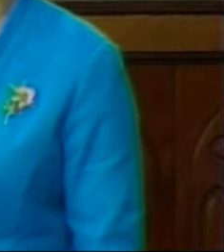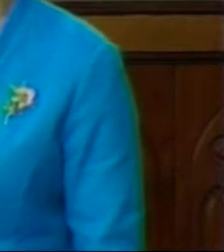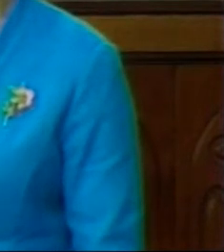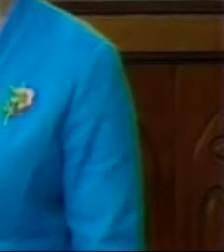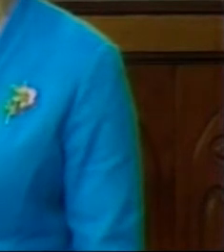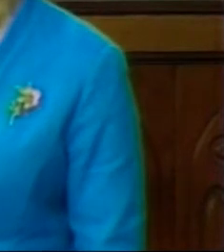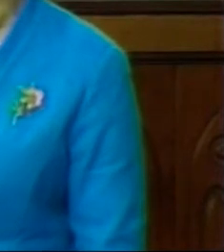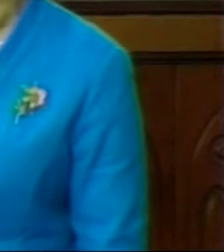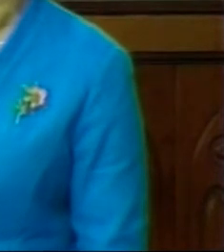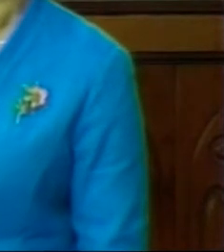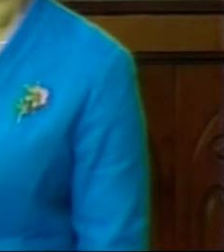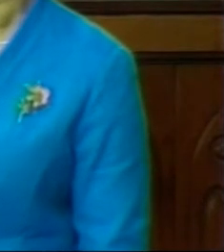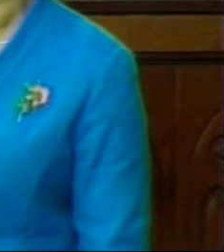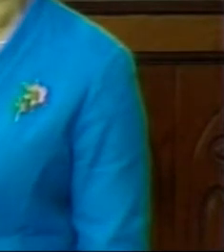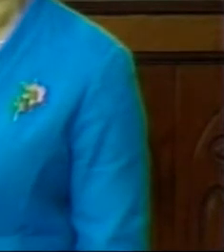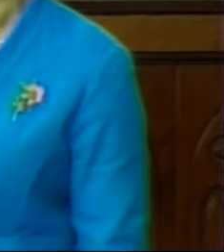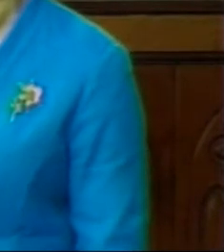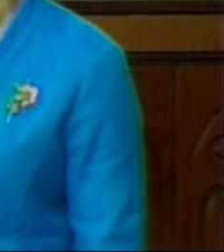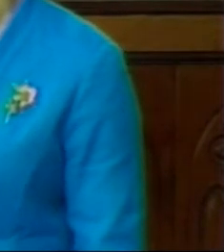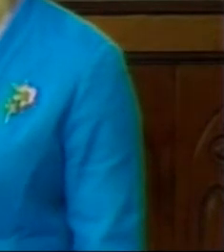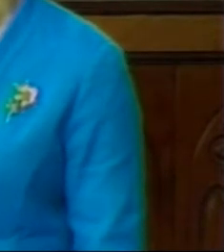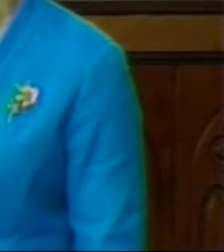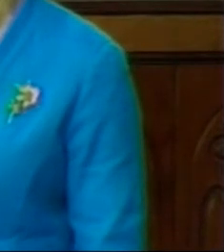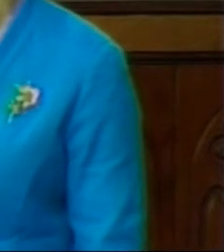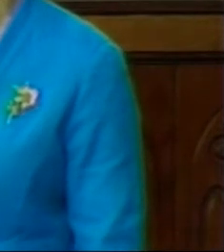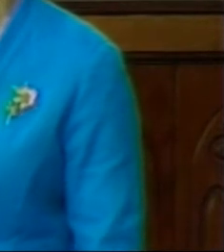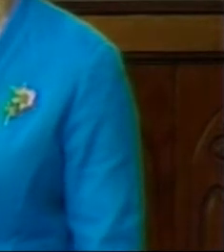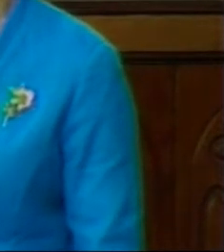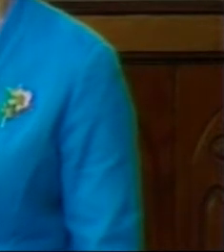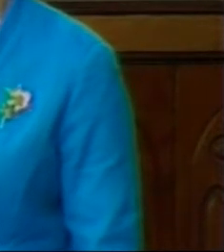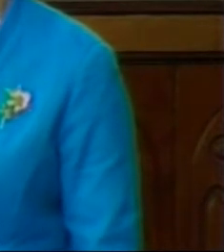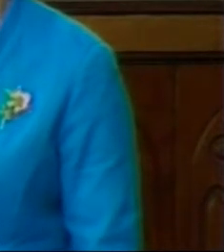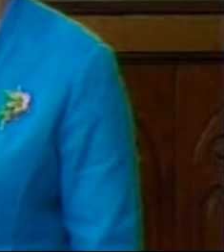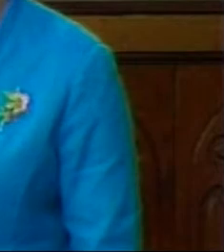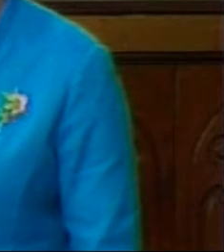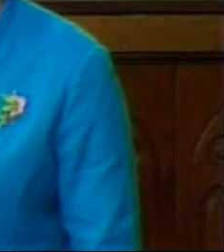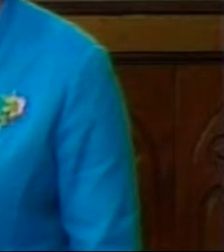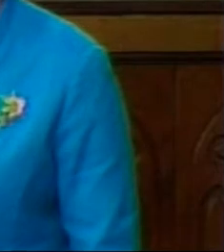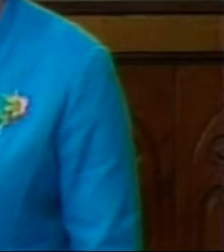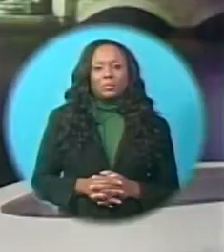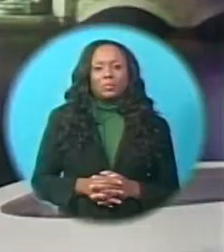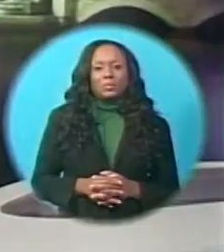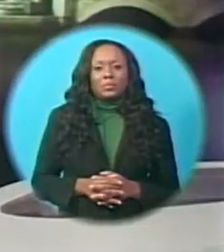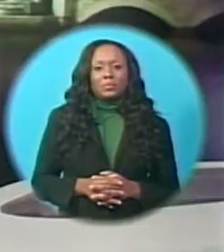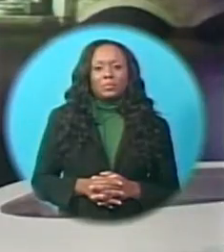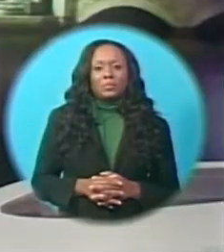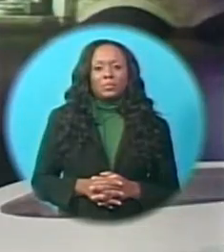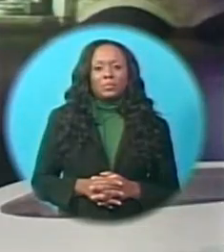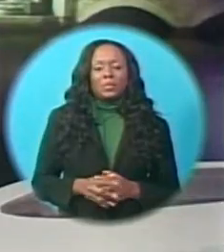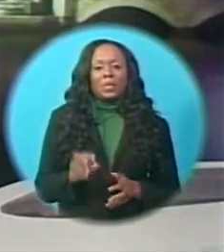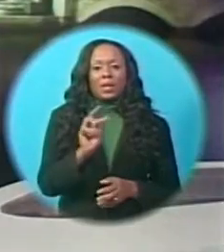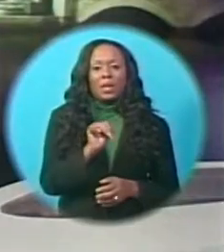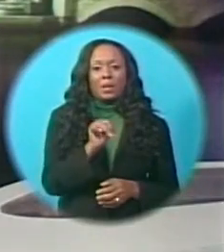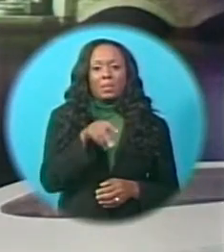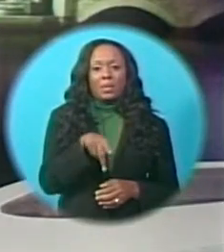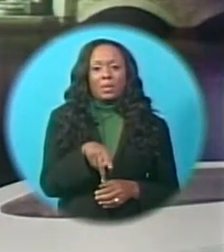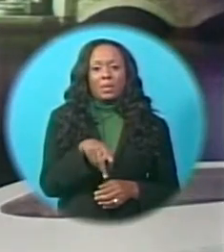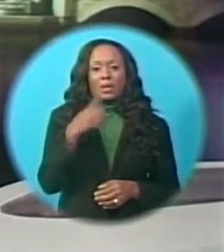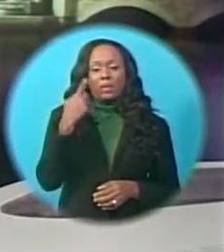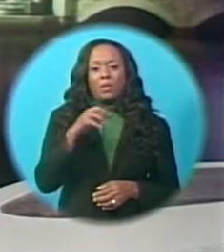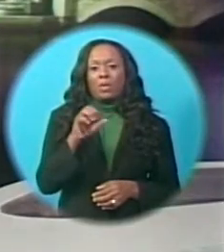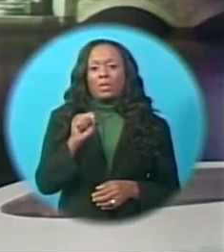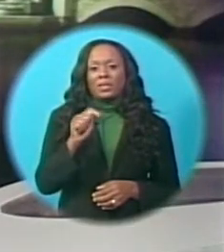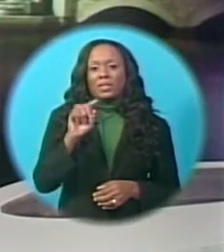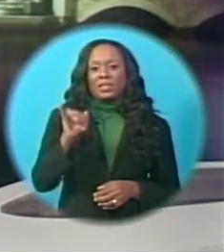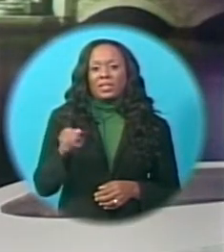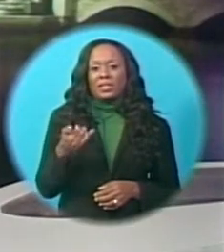regularly review the state of affairs concerning this particular imposition. MP for St. James North,